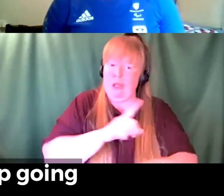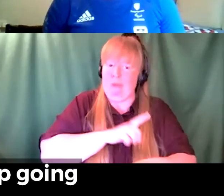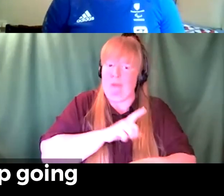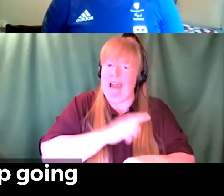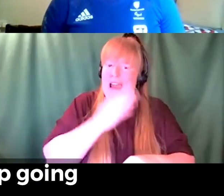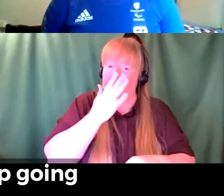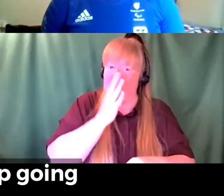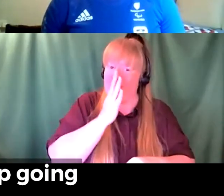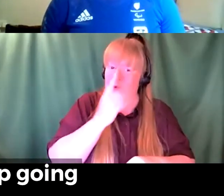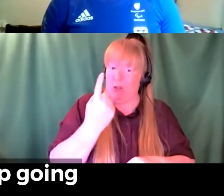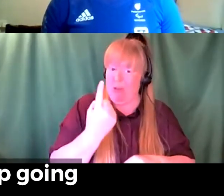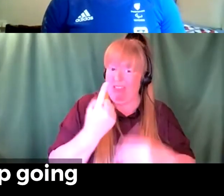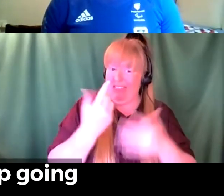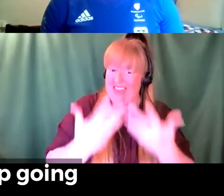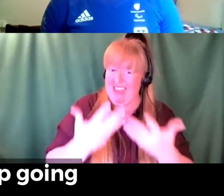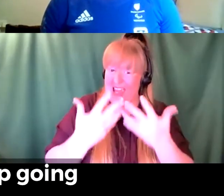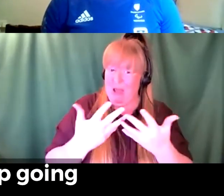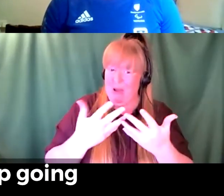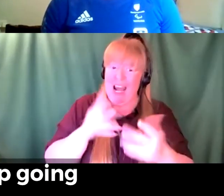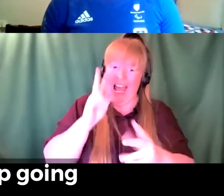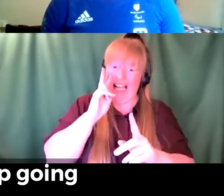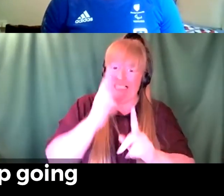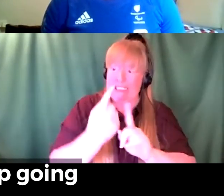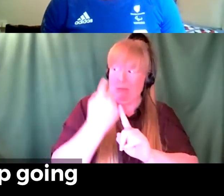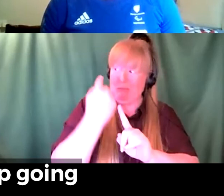me, but as long as I'm able to keep